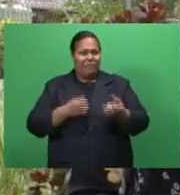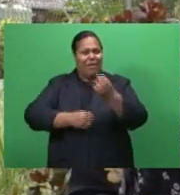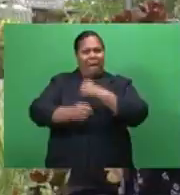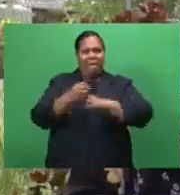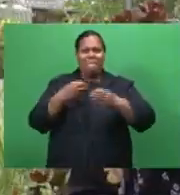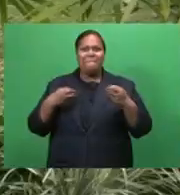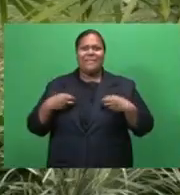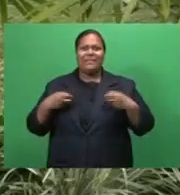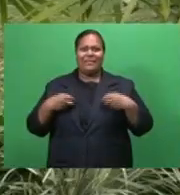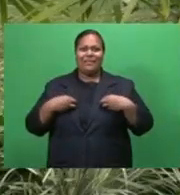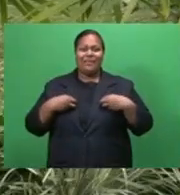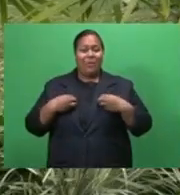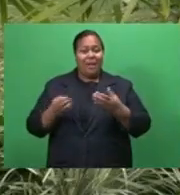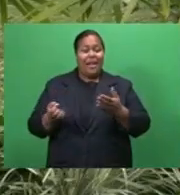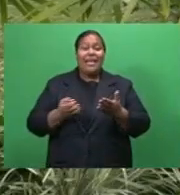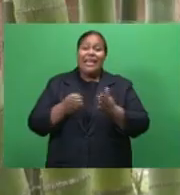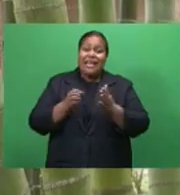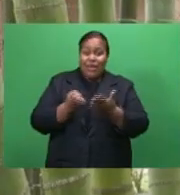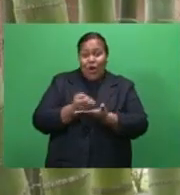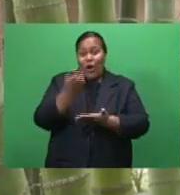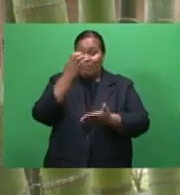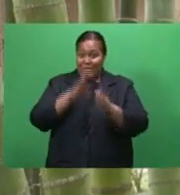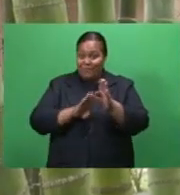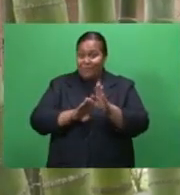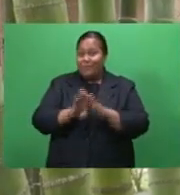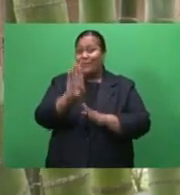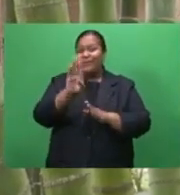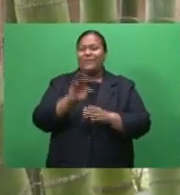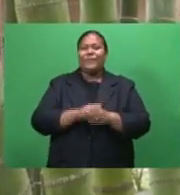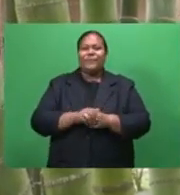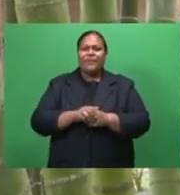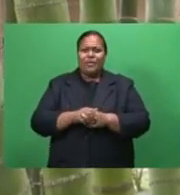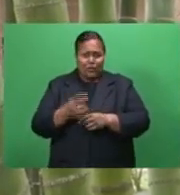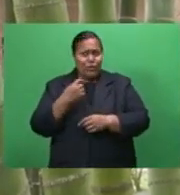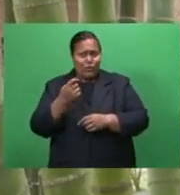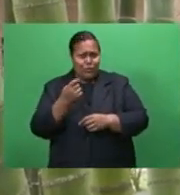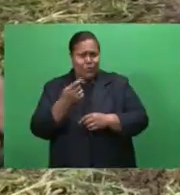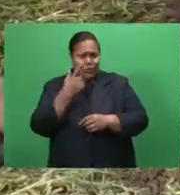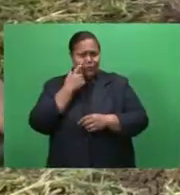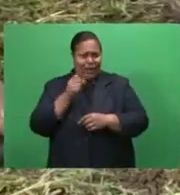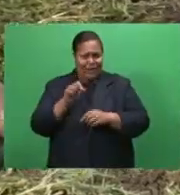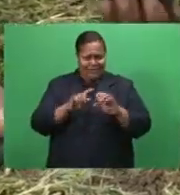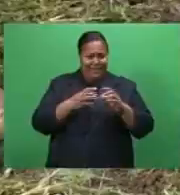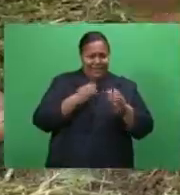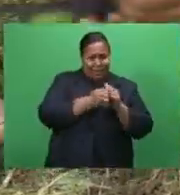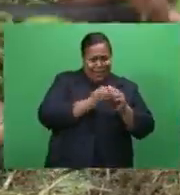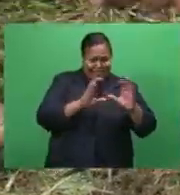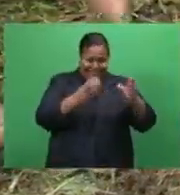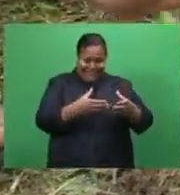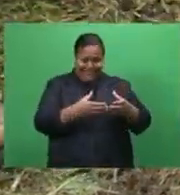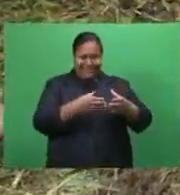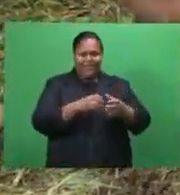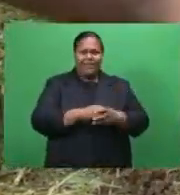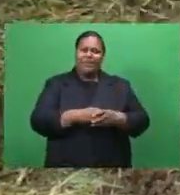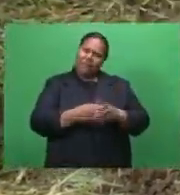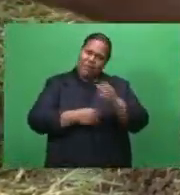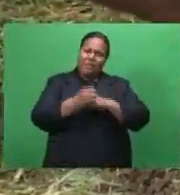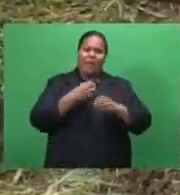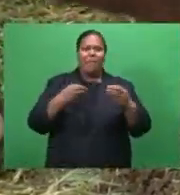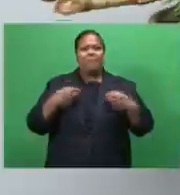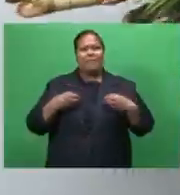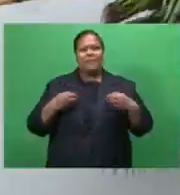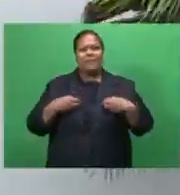economy improves. Very soon, you'll find K9E brothers forming into a business and, you know, trying to make a